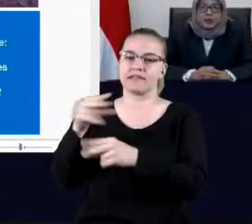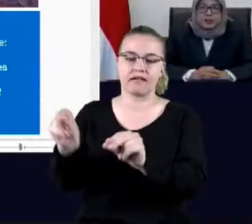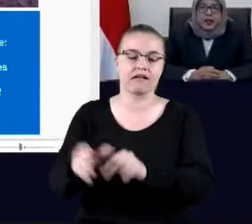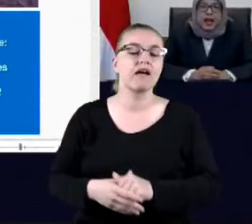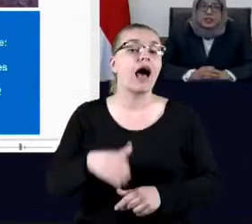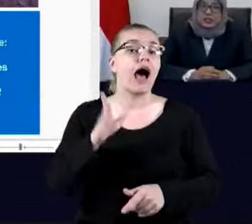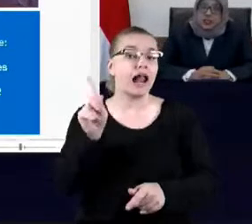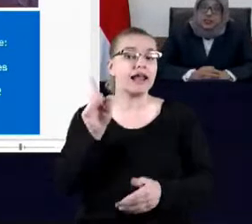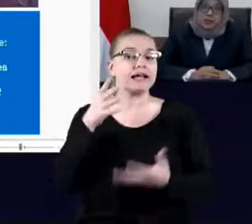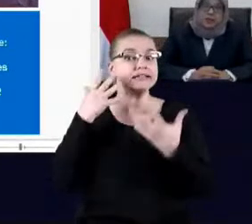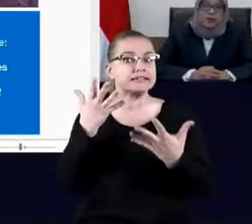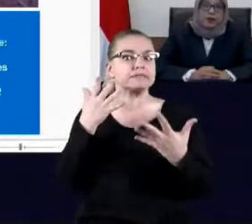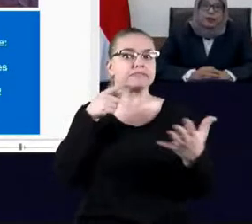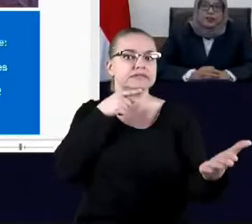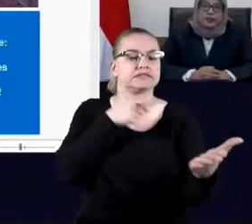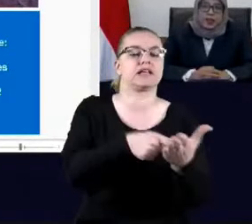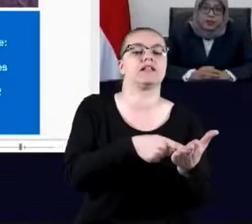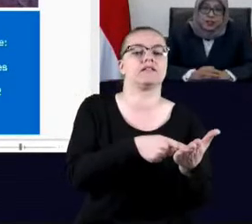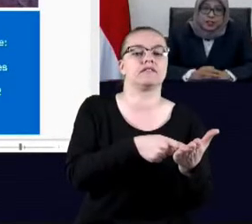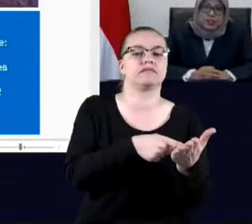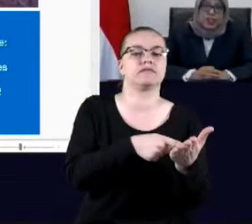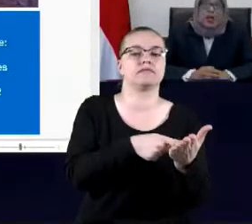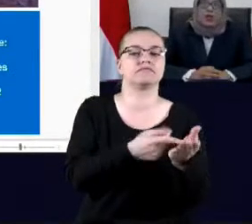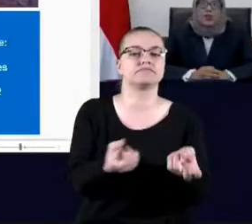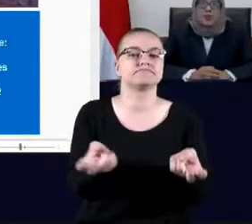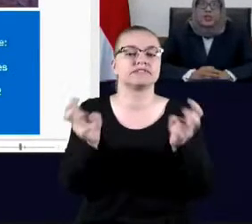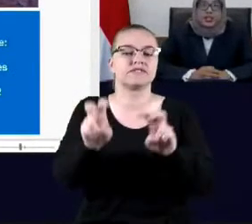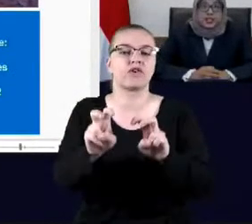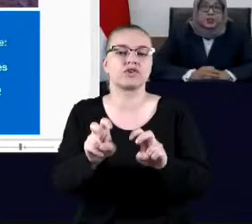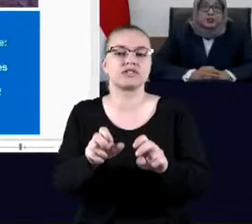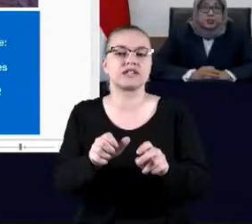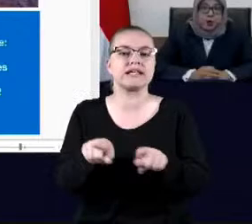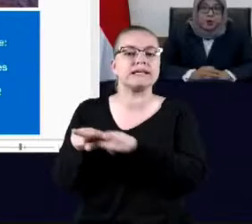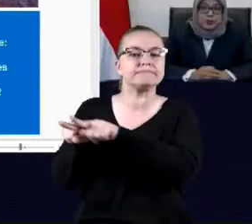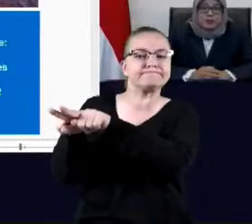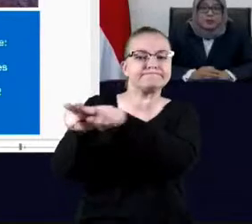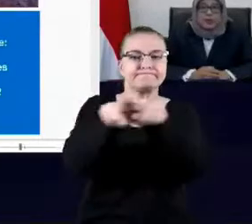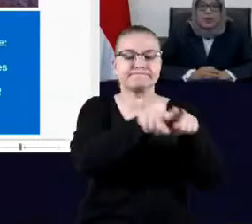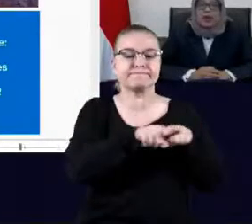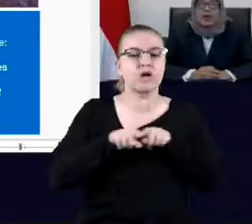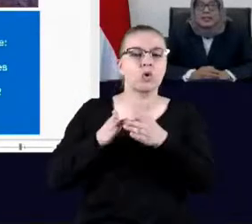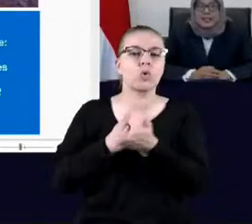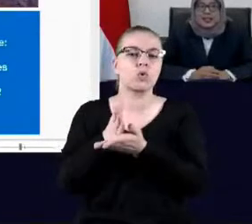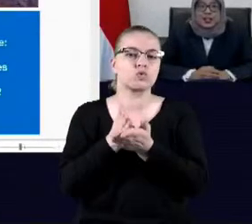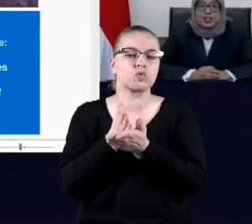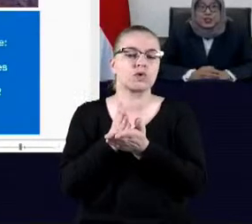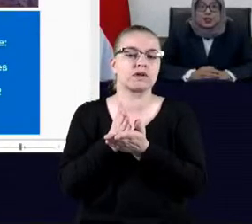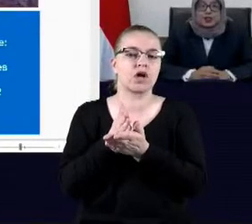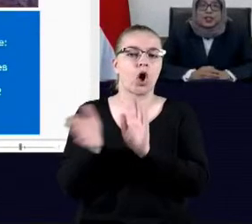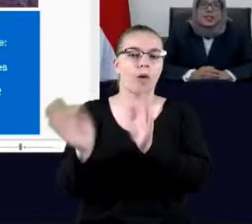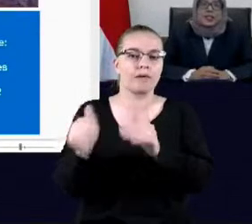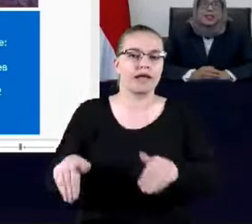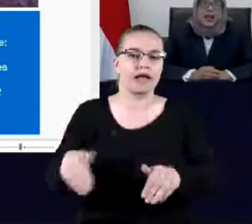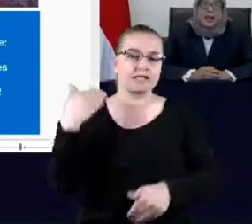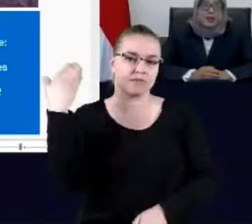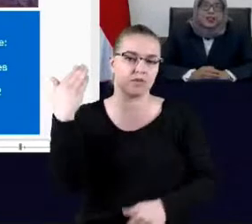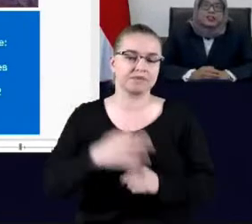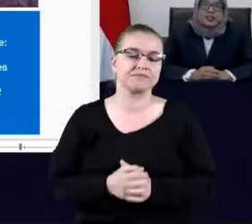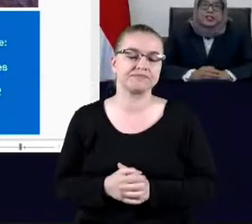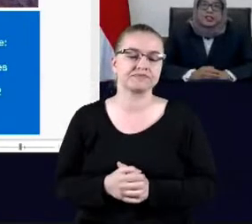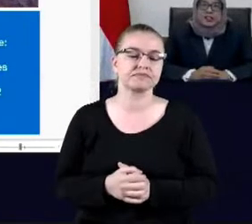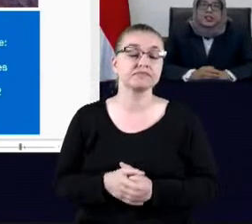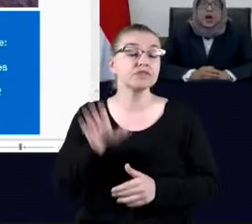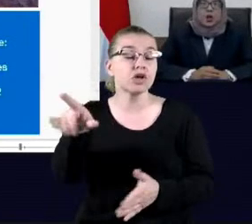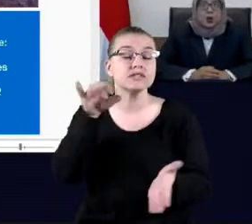a universal access of welfare services through digital support. This ensures that